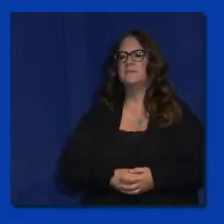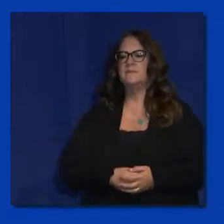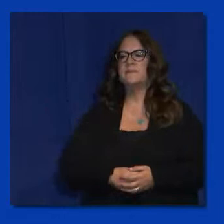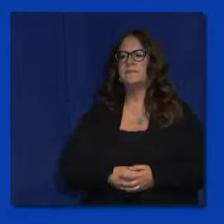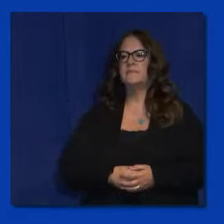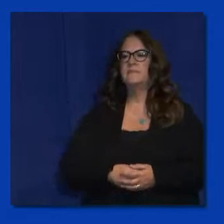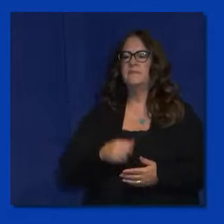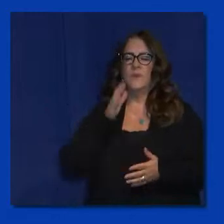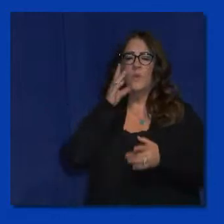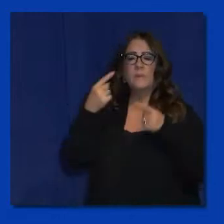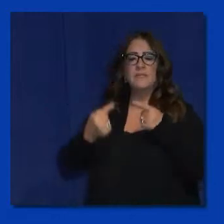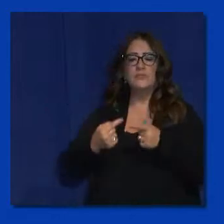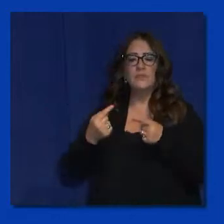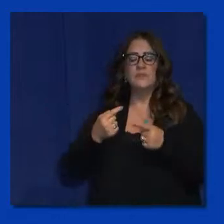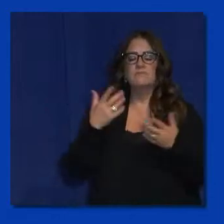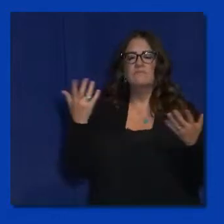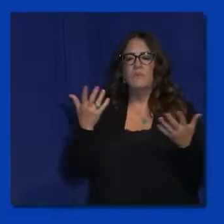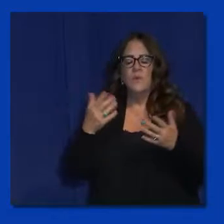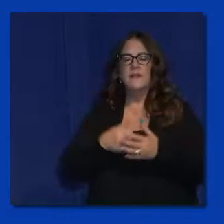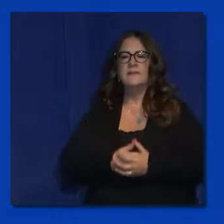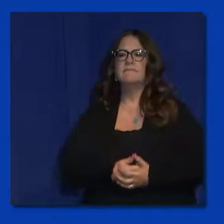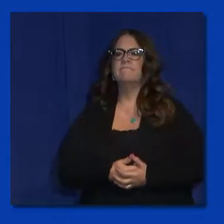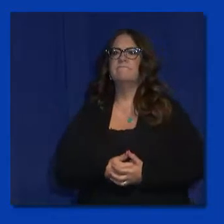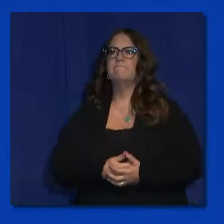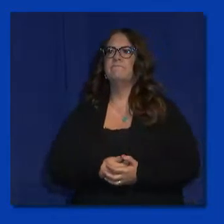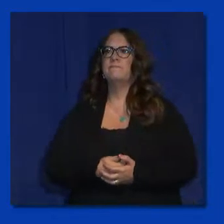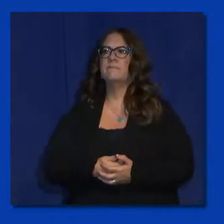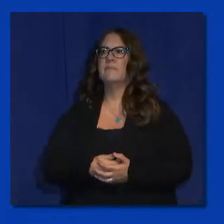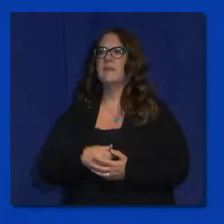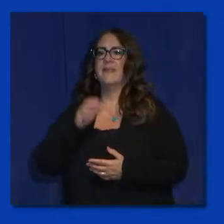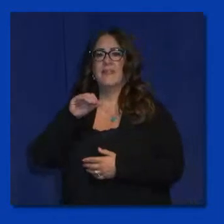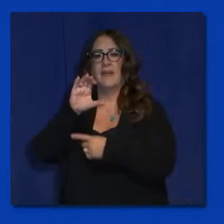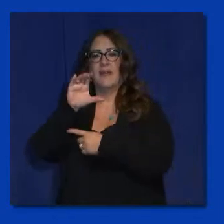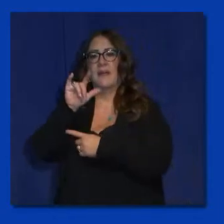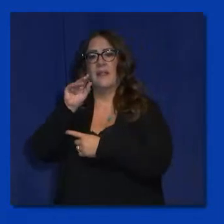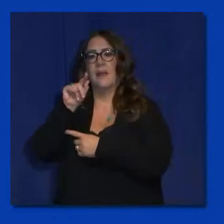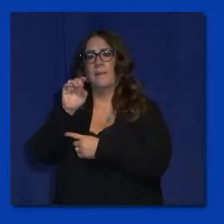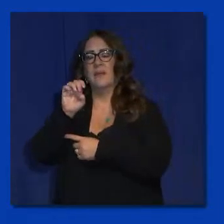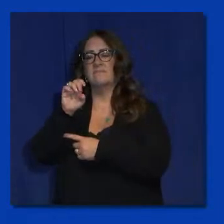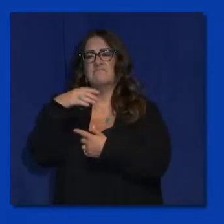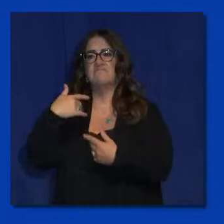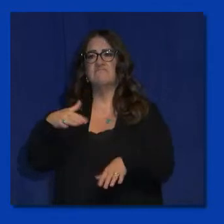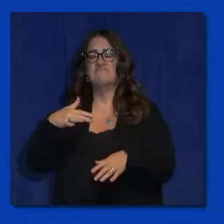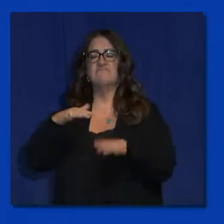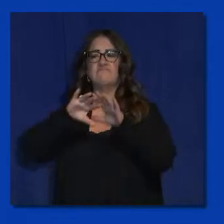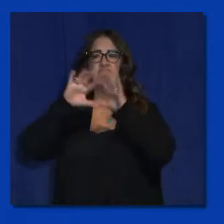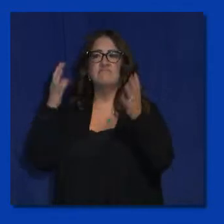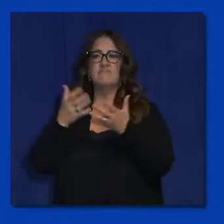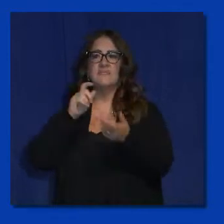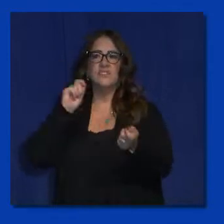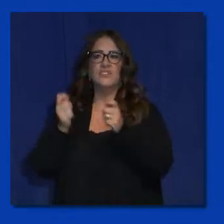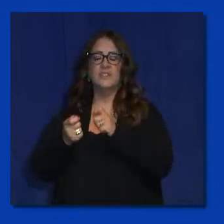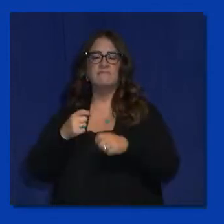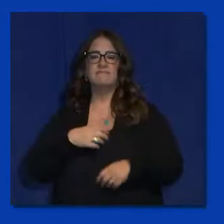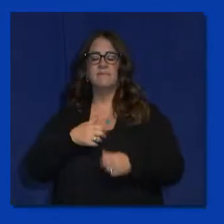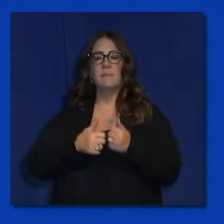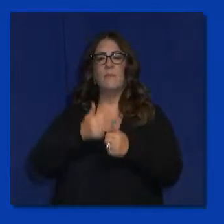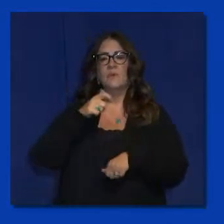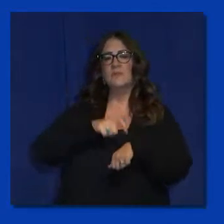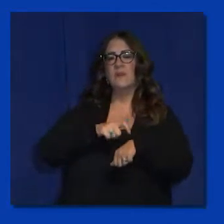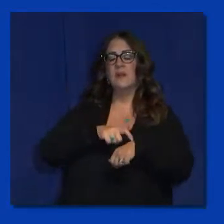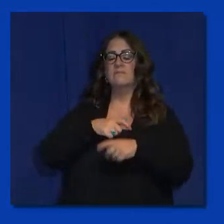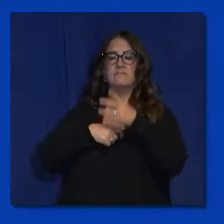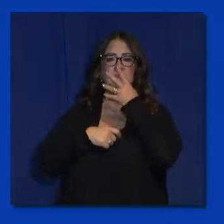struggle. And that's realities of climate change that often are neglected, and that's energy reliability and